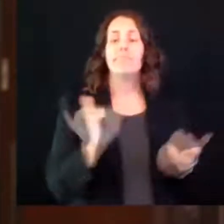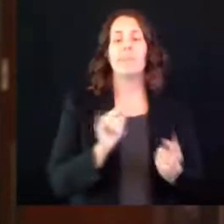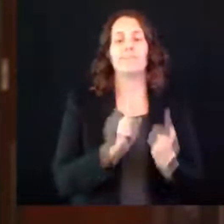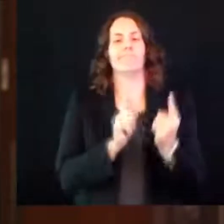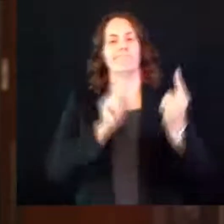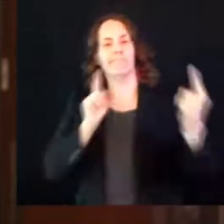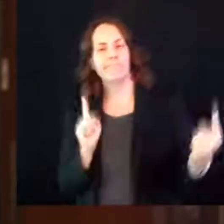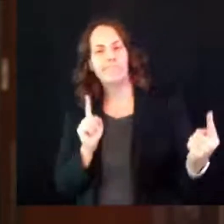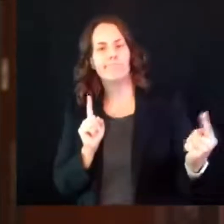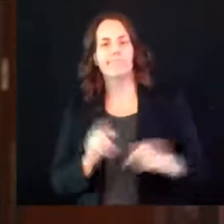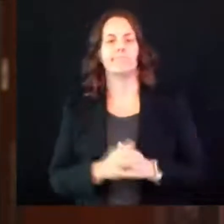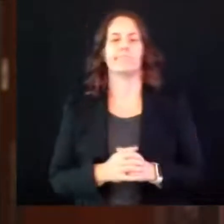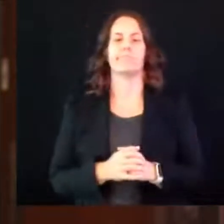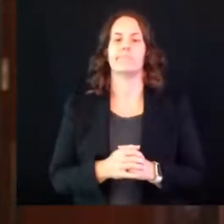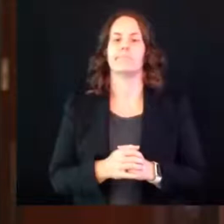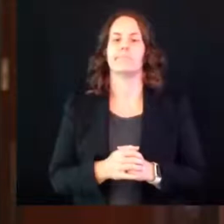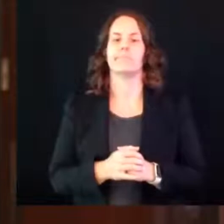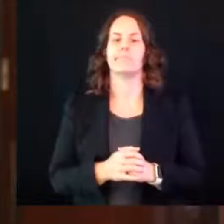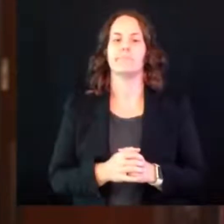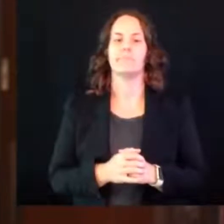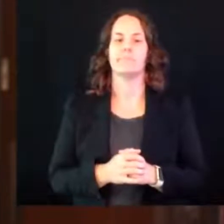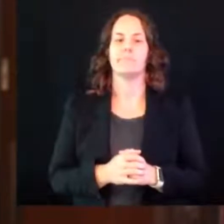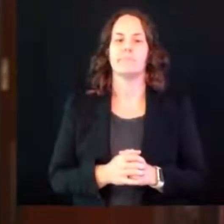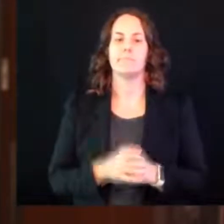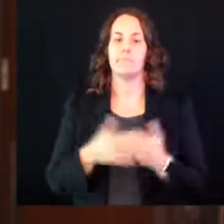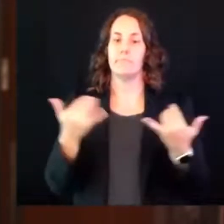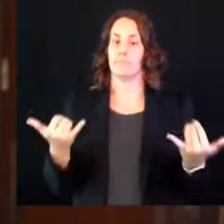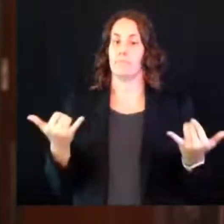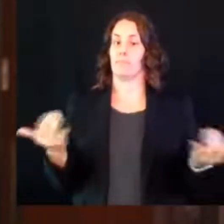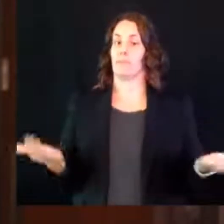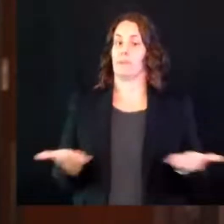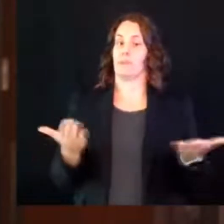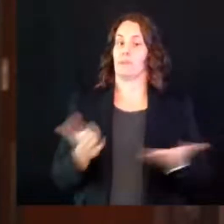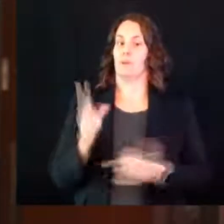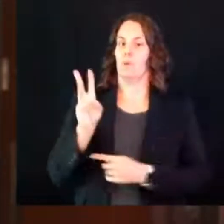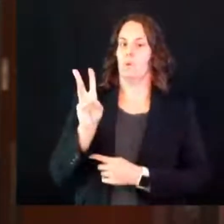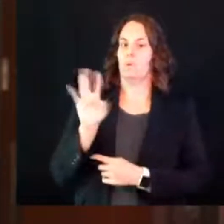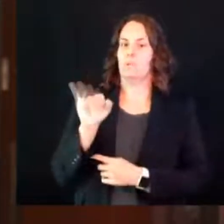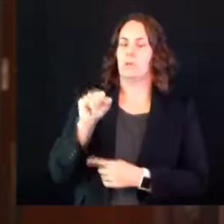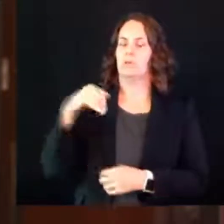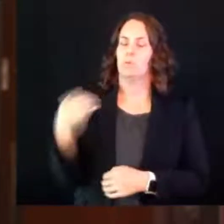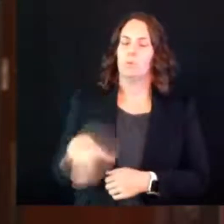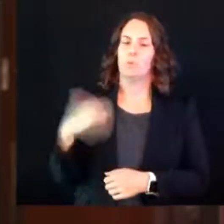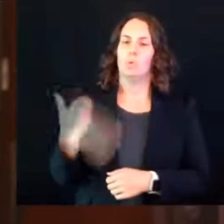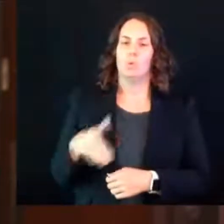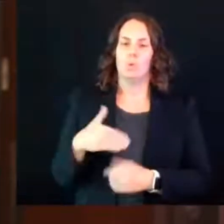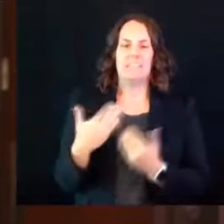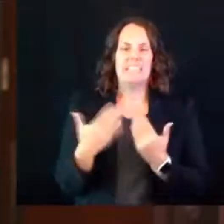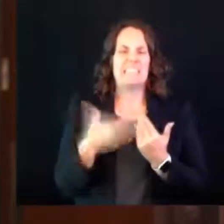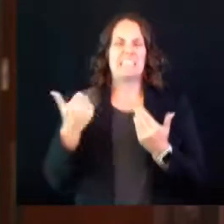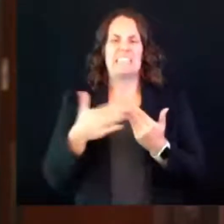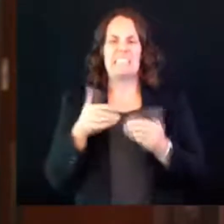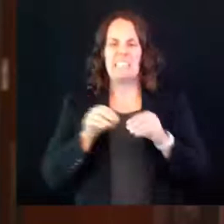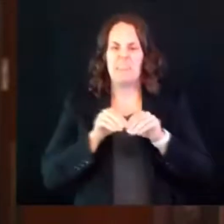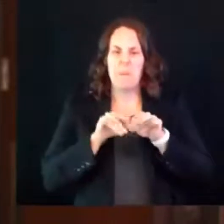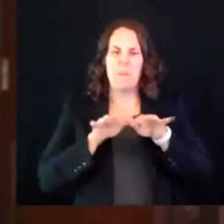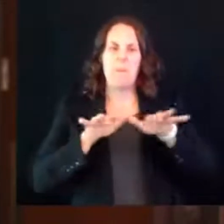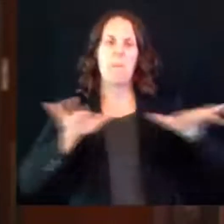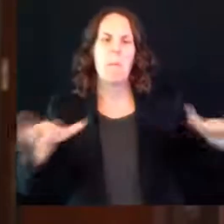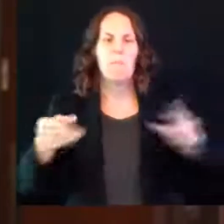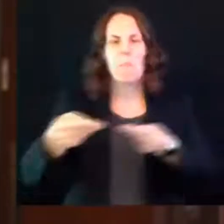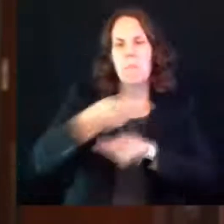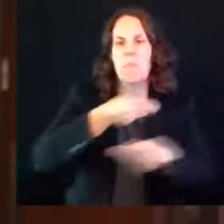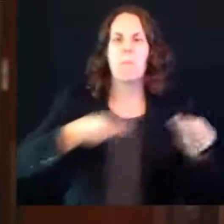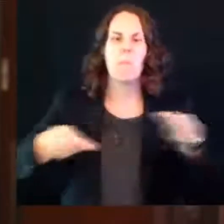systems are not invulnerable either. Our healthcare systems are teetering. They're on the brink, and when there's